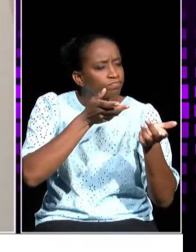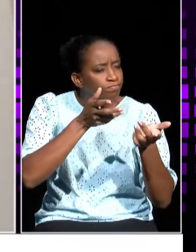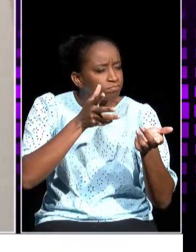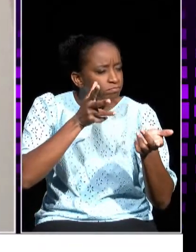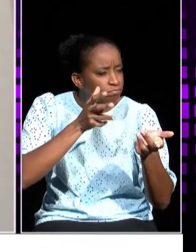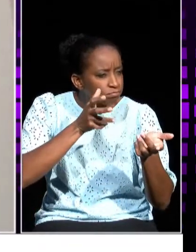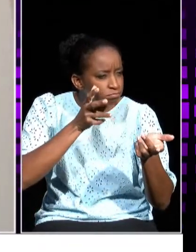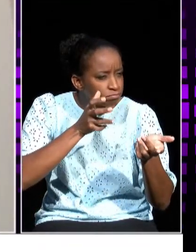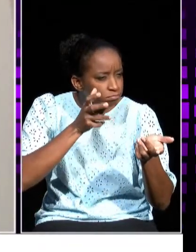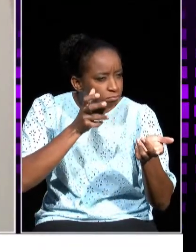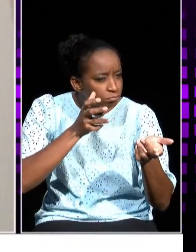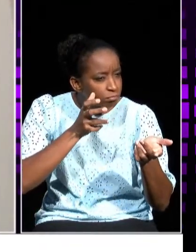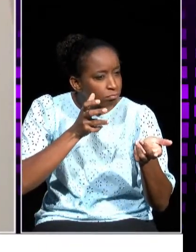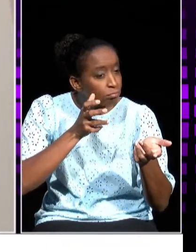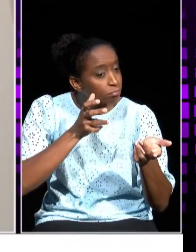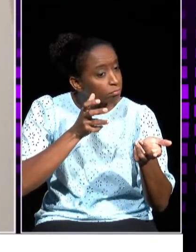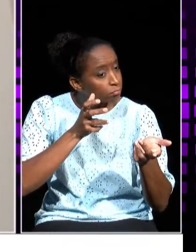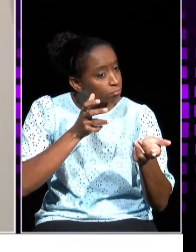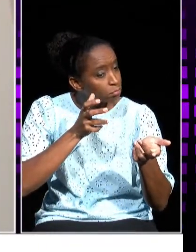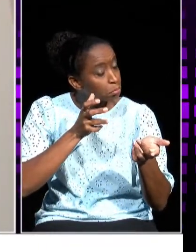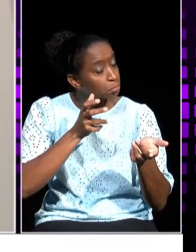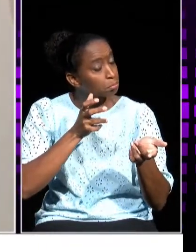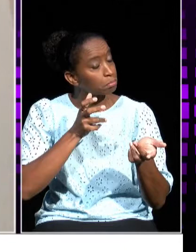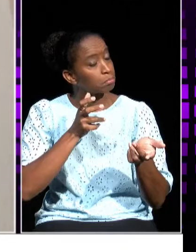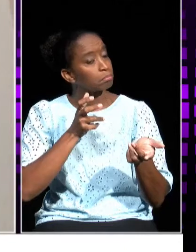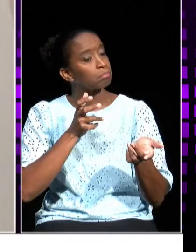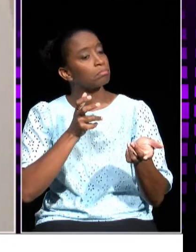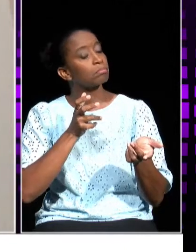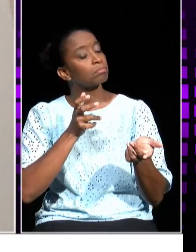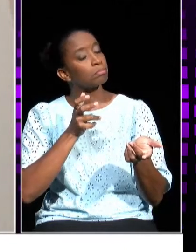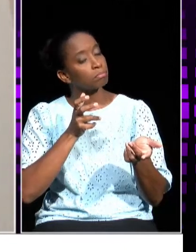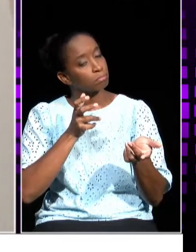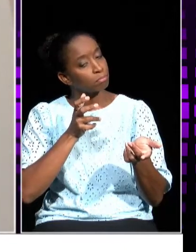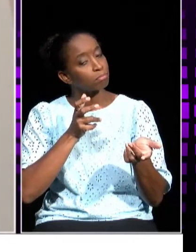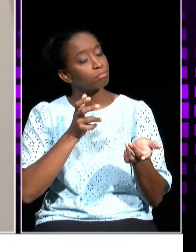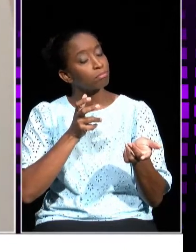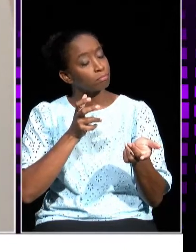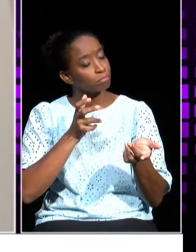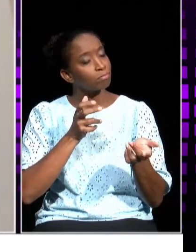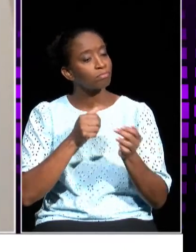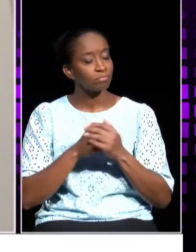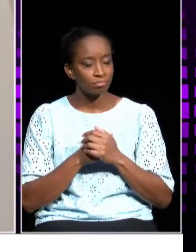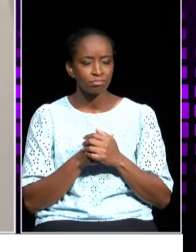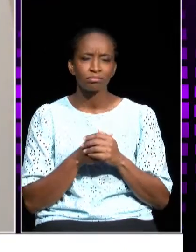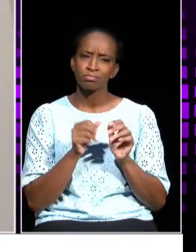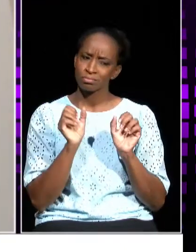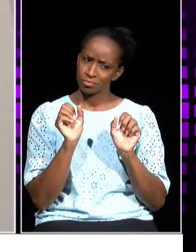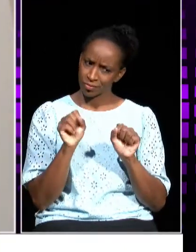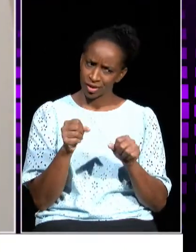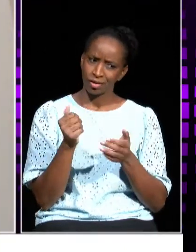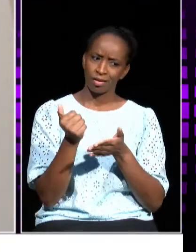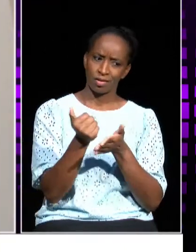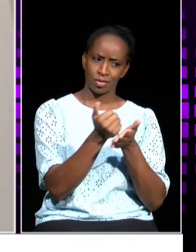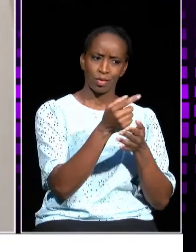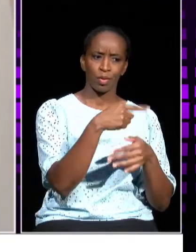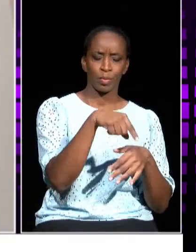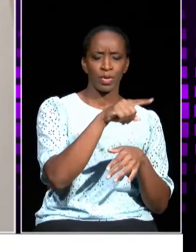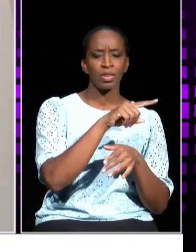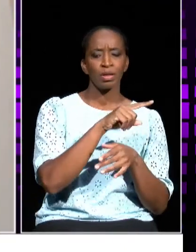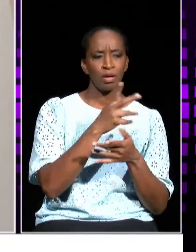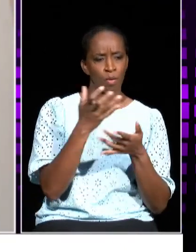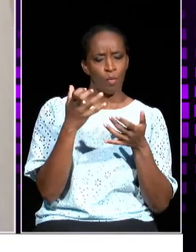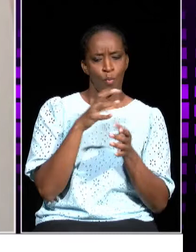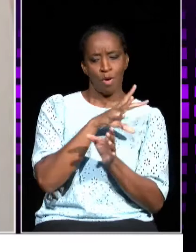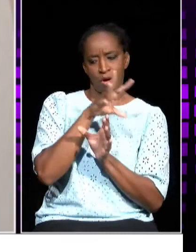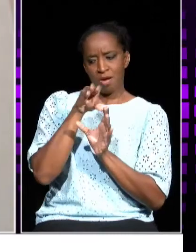it is that they have to say, I think that they would come around to the idea of being a part of a club or a community that